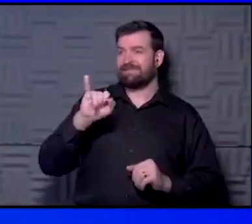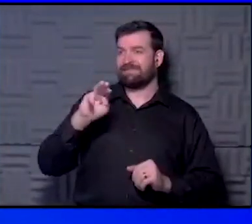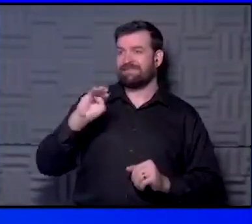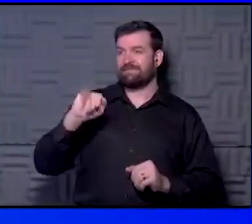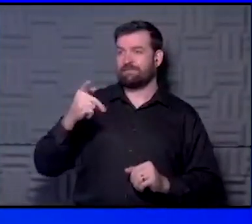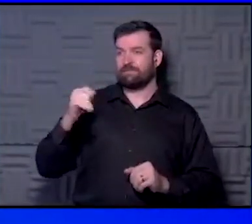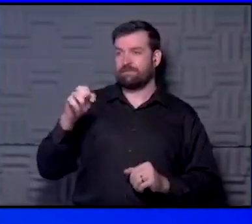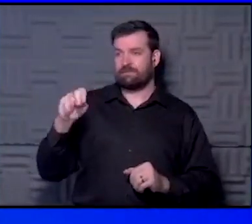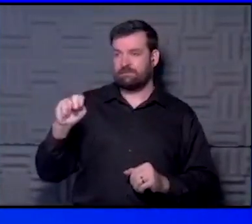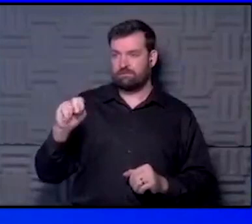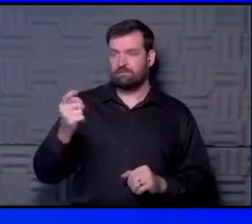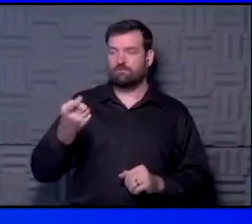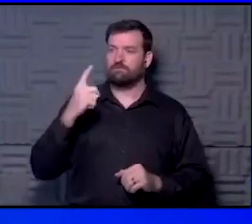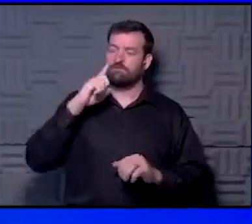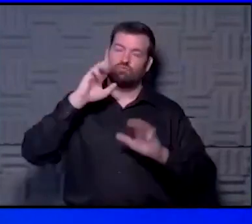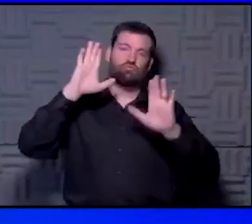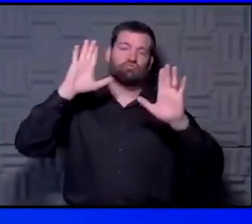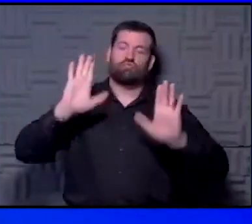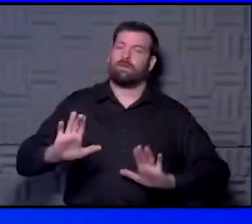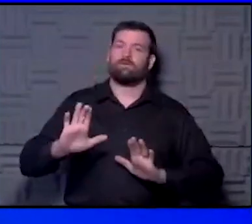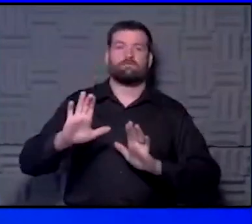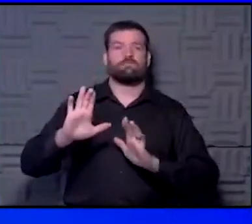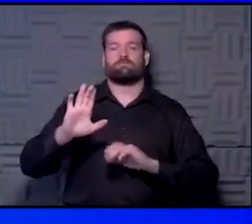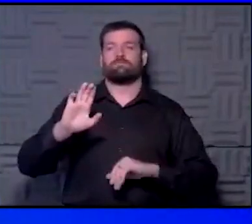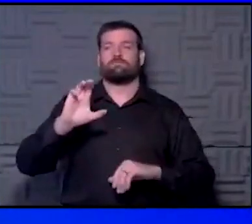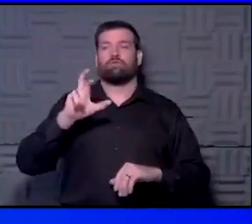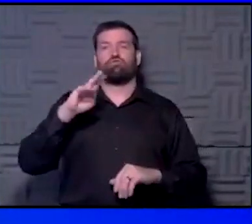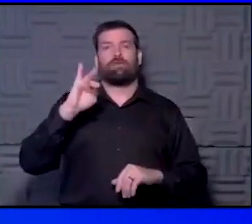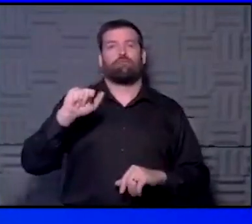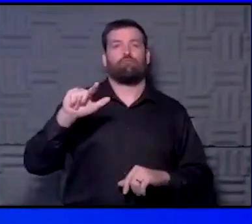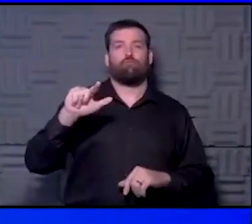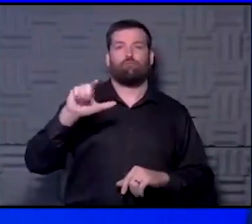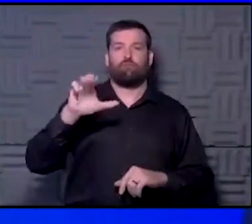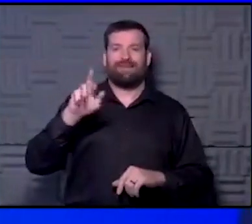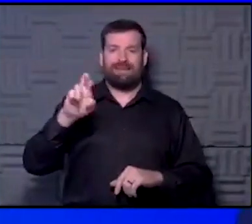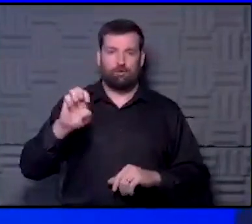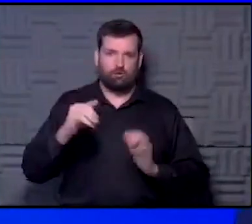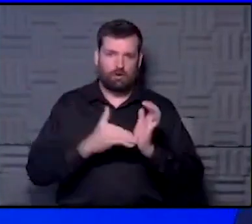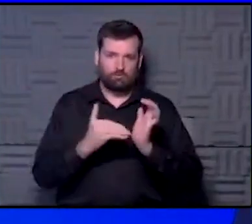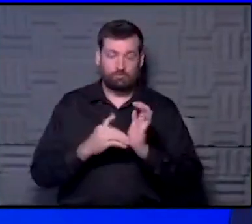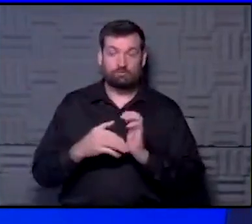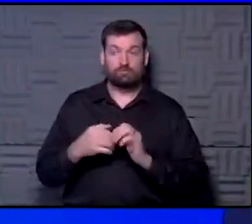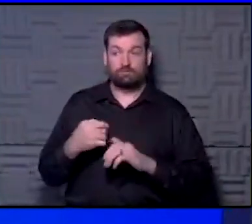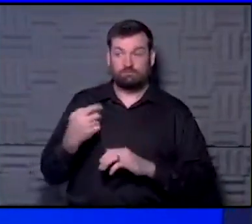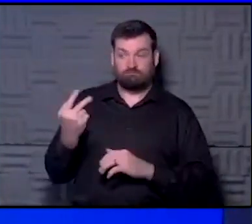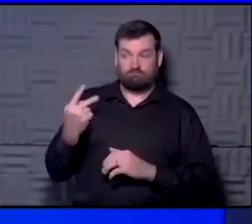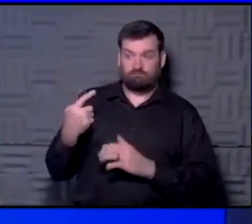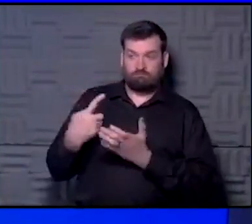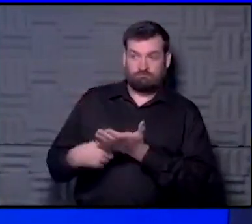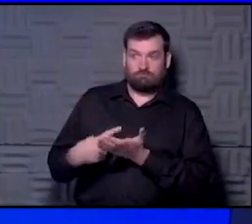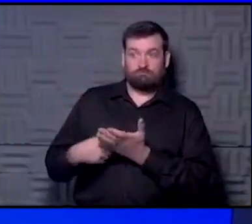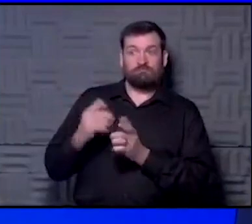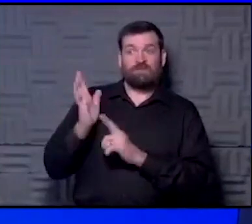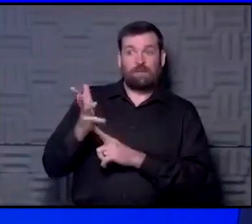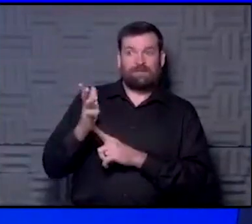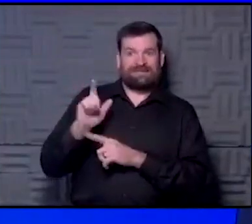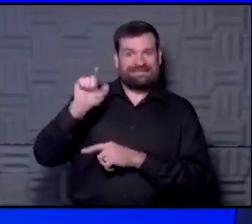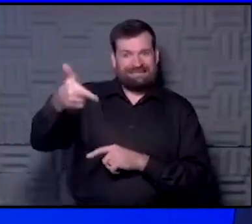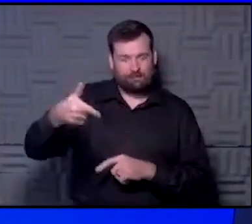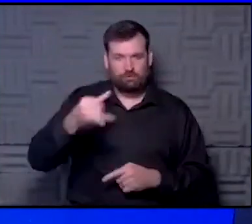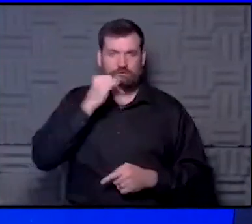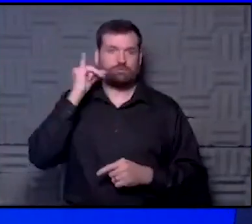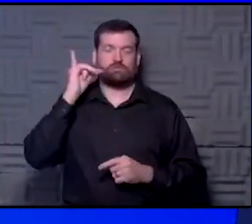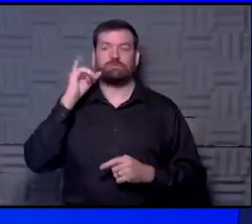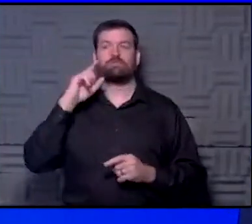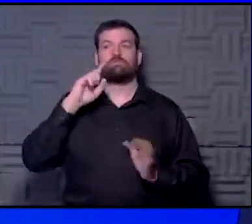one of our great critical care pulmonary doctors, we're actually talking about this, and then 5 minutes later, yesterday, we saw that